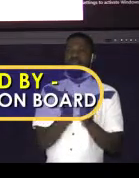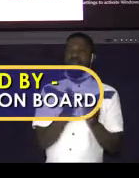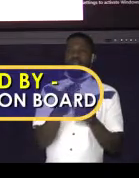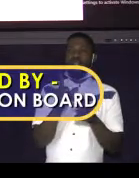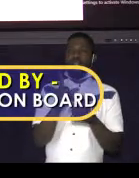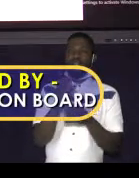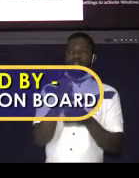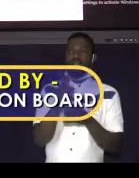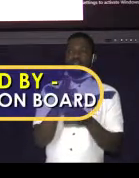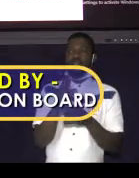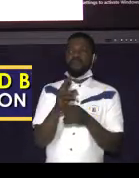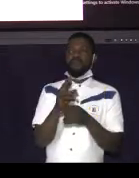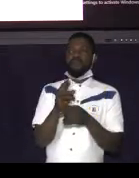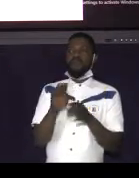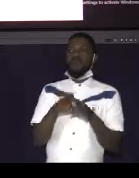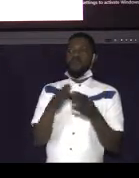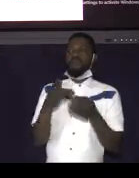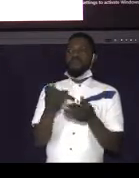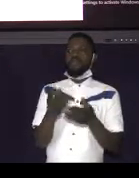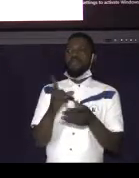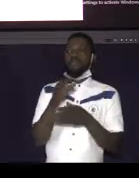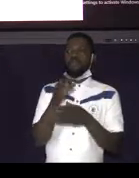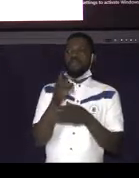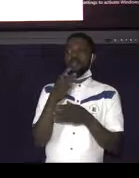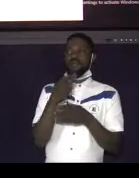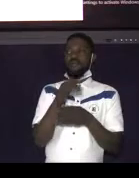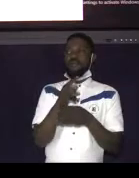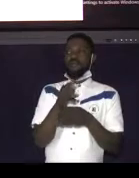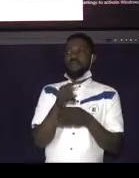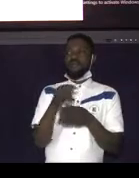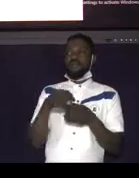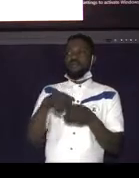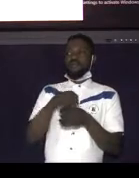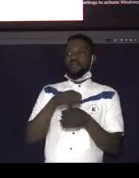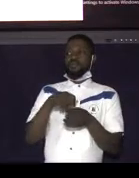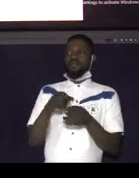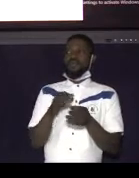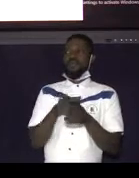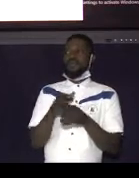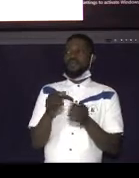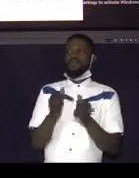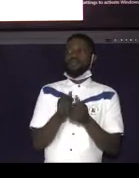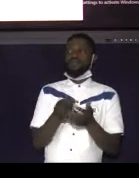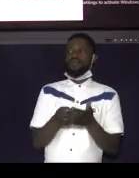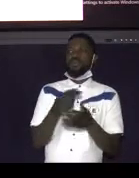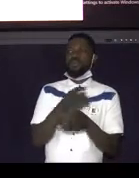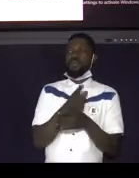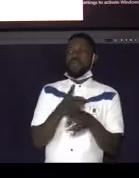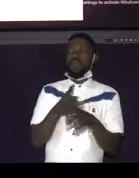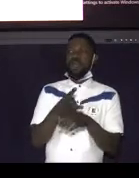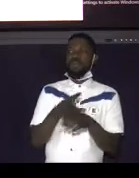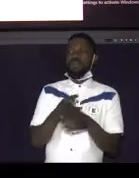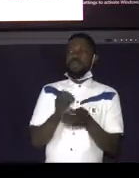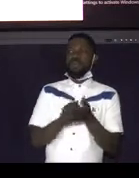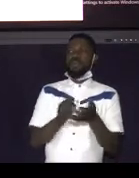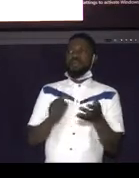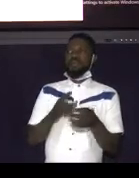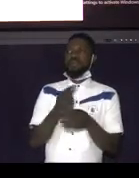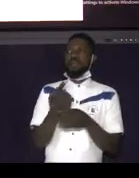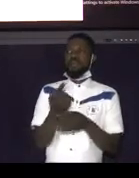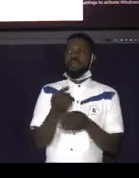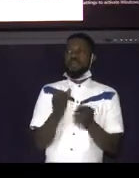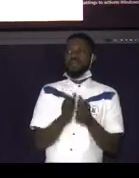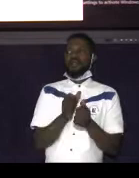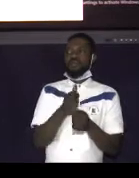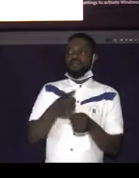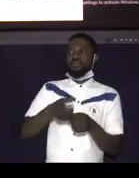level. Examples are opening the lid of a tin container with spoon, a carpenter removing a nail with cat